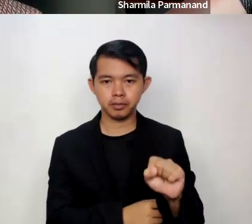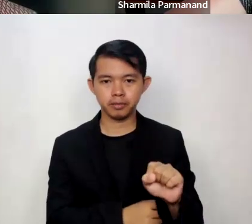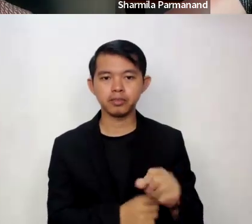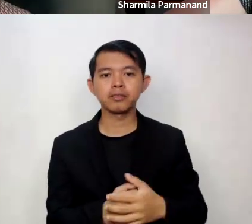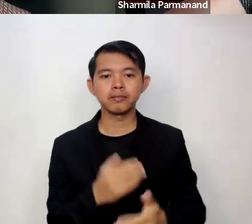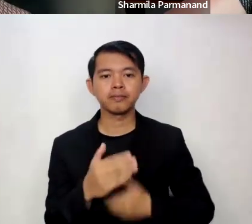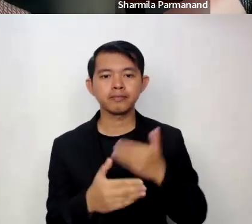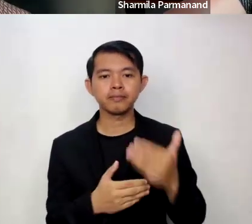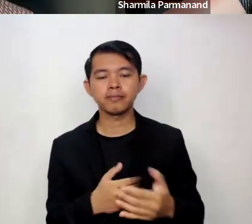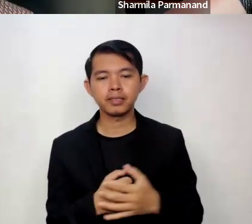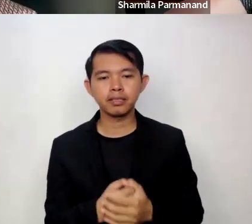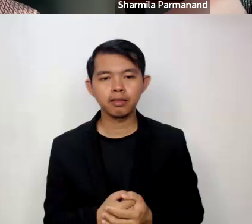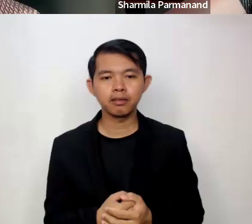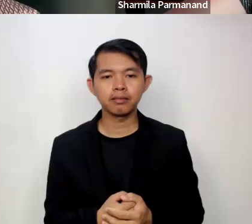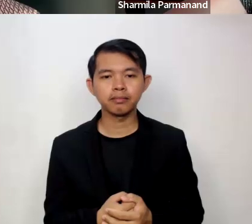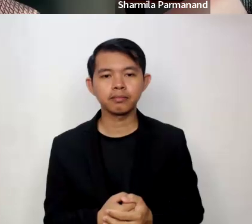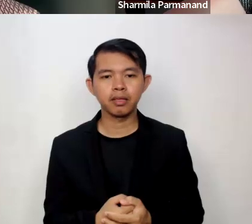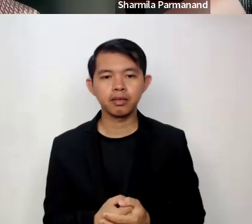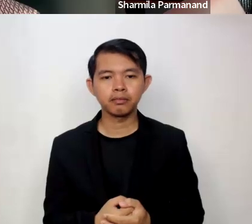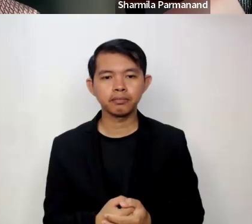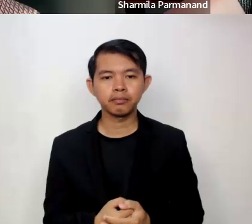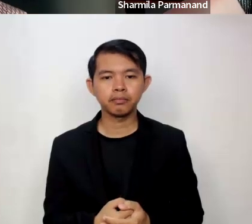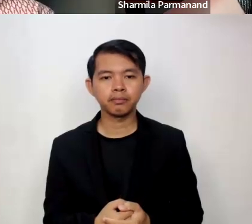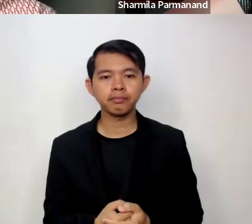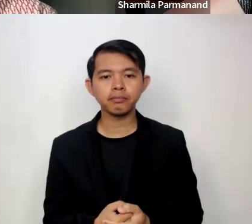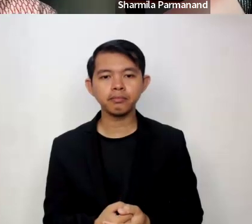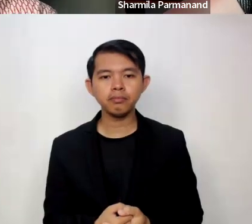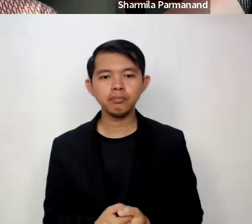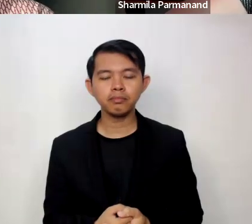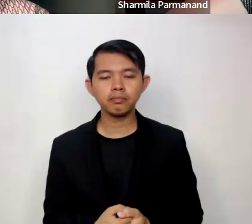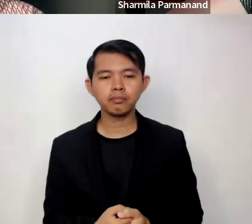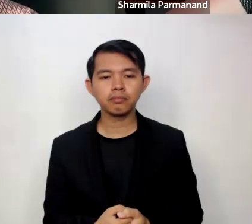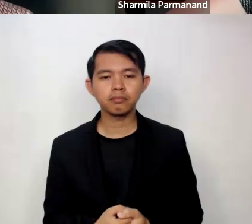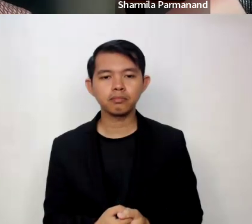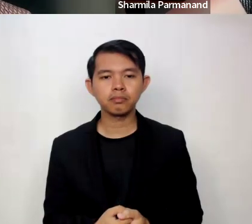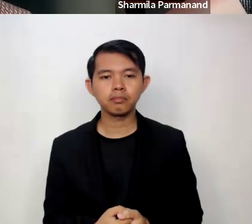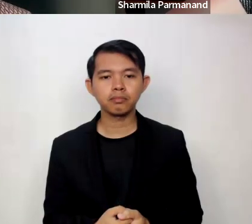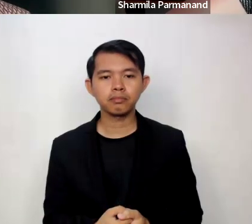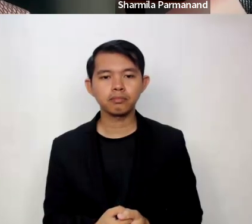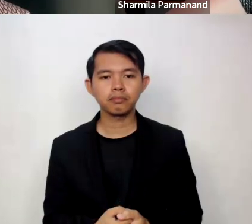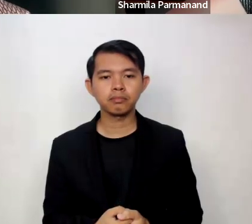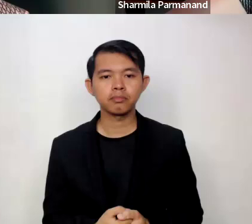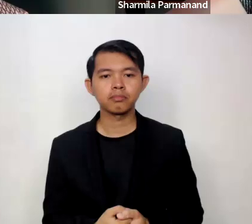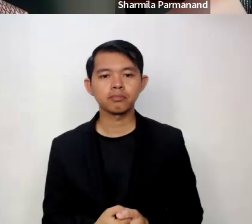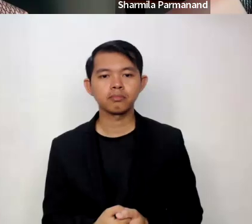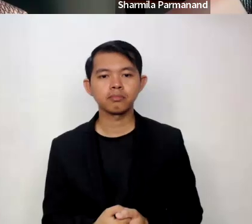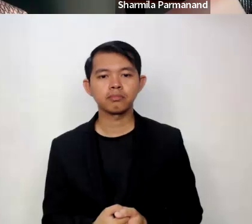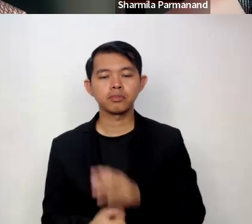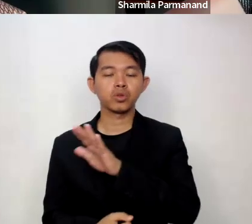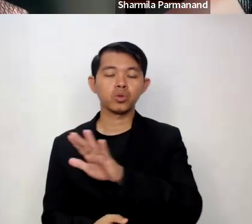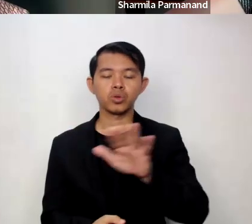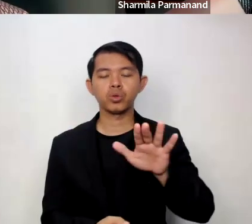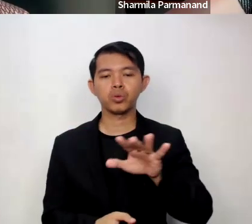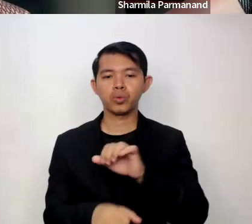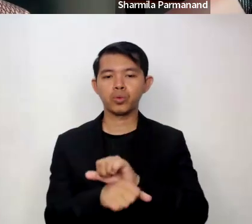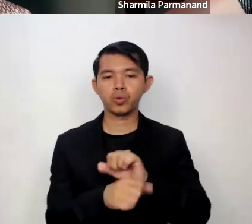I'll also share in the chat, no, is from Dio Caligua. Given your respective workings along